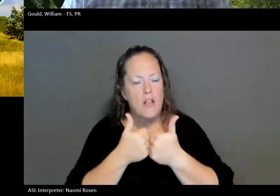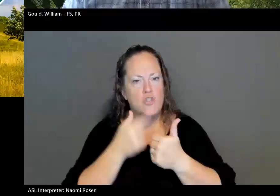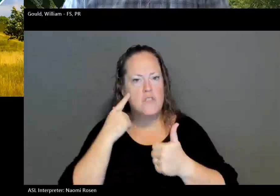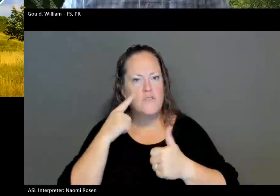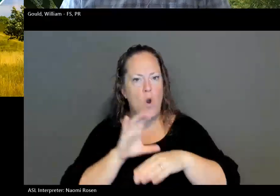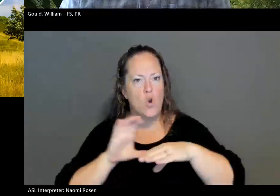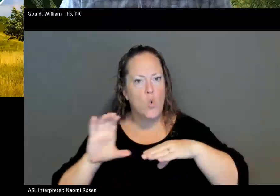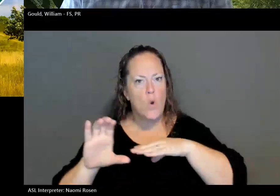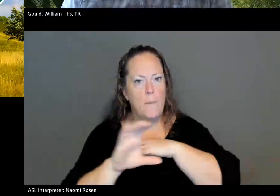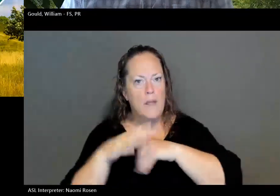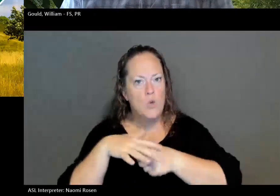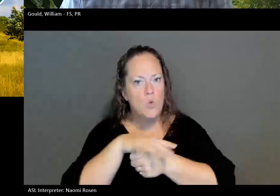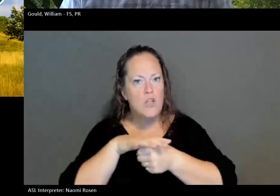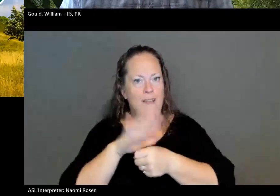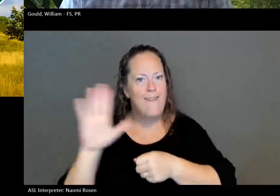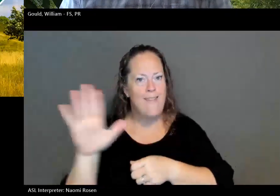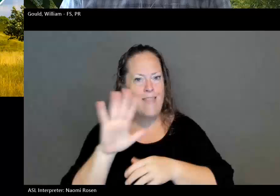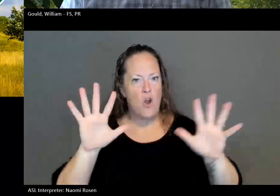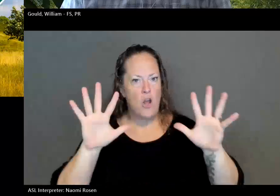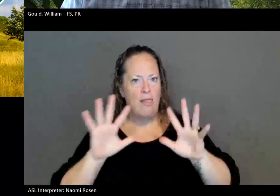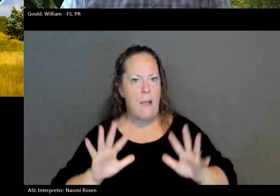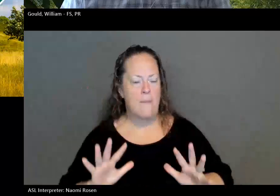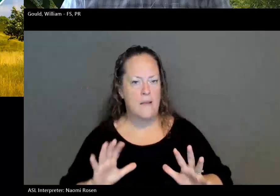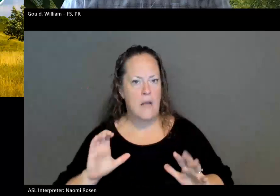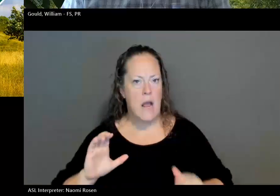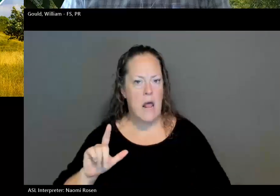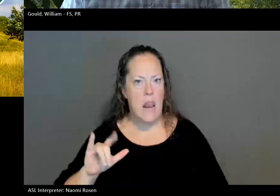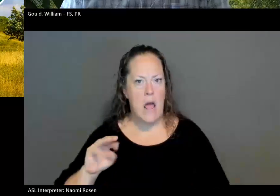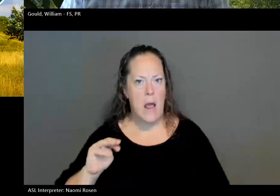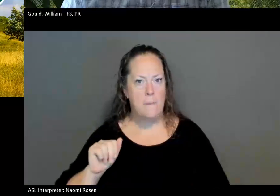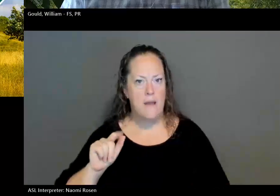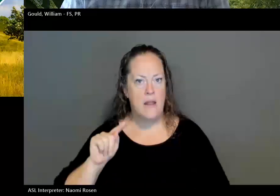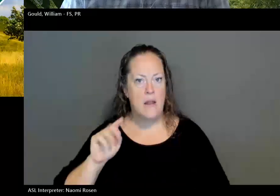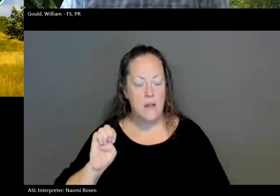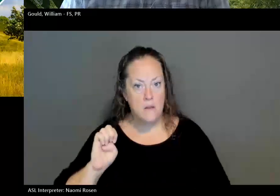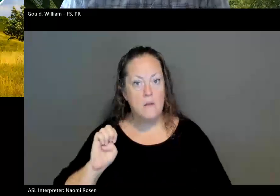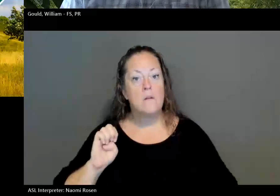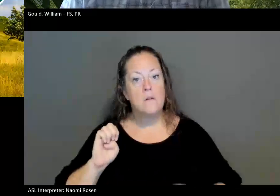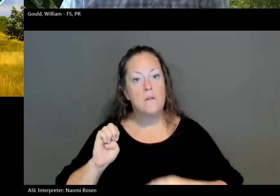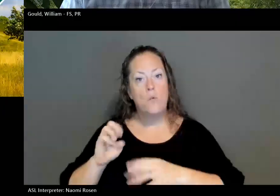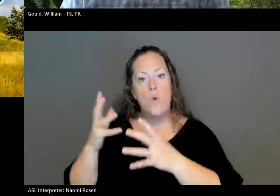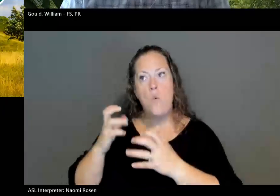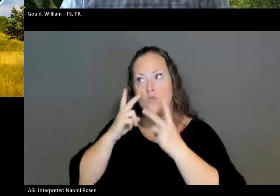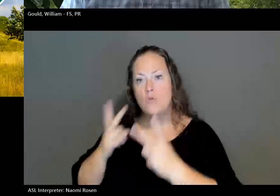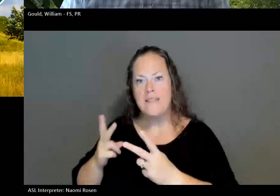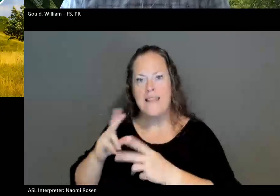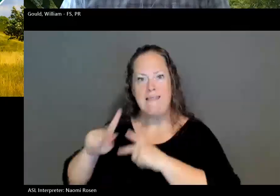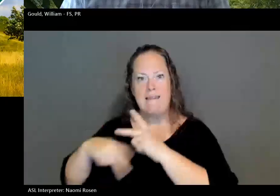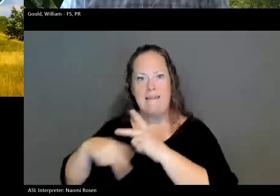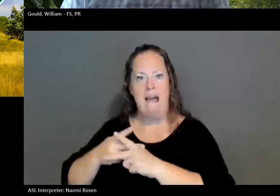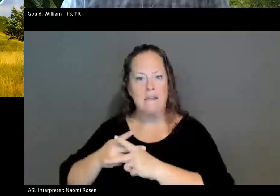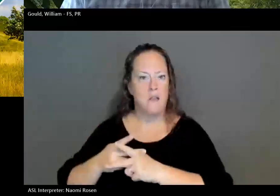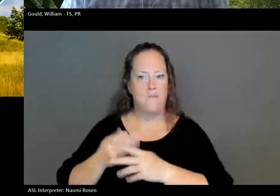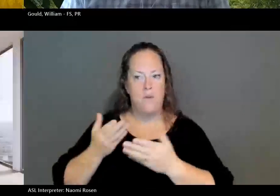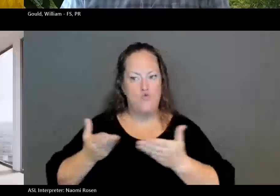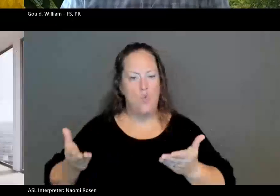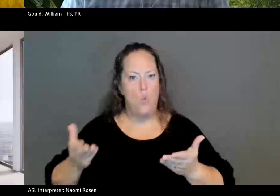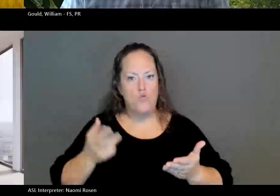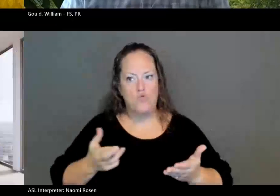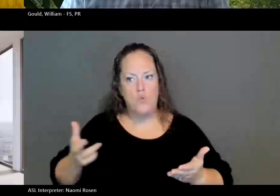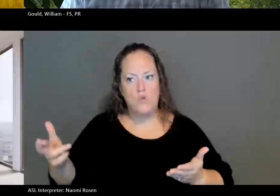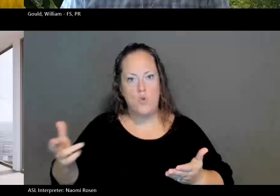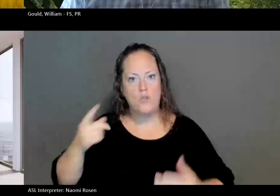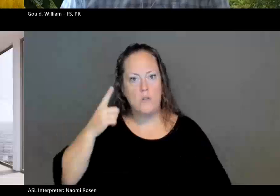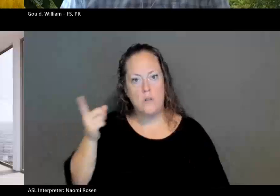be an in-depth look into the great resources that Bill Gould's team has developed, which is a set of Caribbean adaptation guides for tropical agriculture